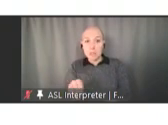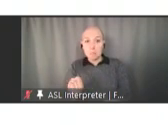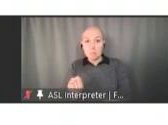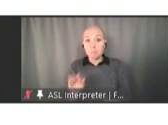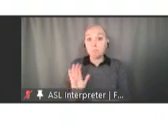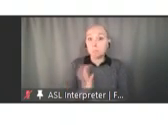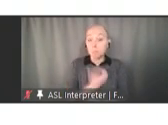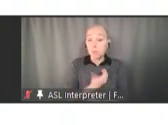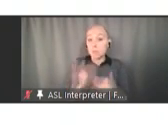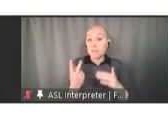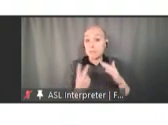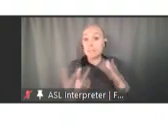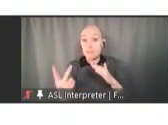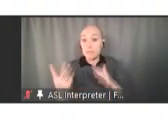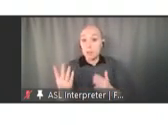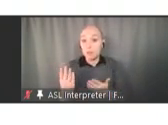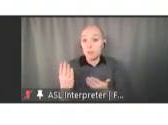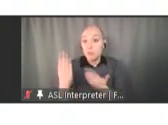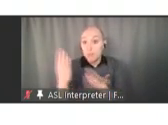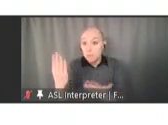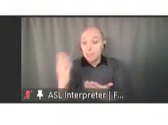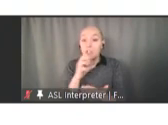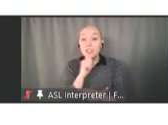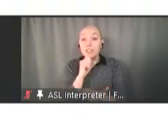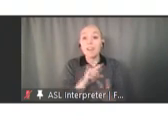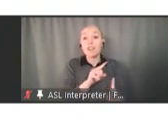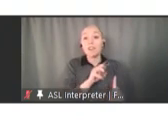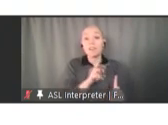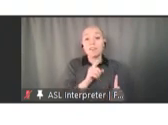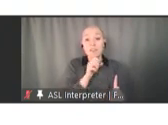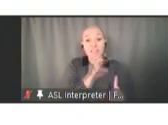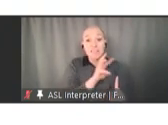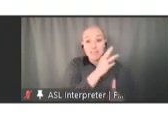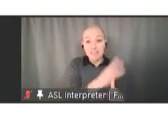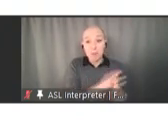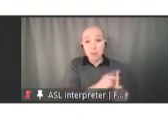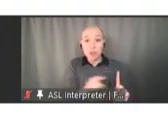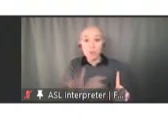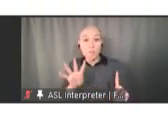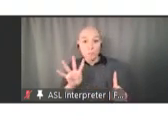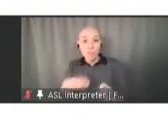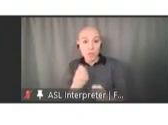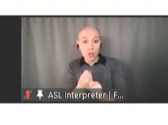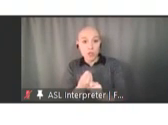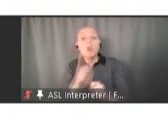recommendations for children ages 6 months to 4 years. Next slide.